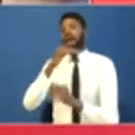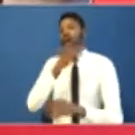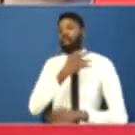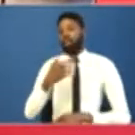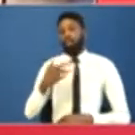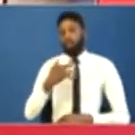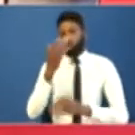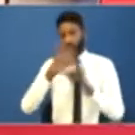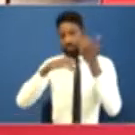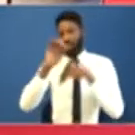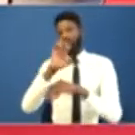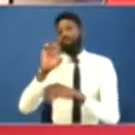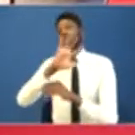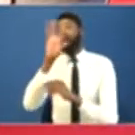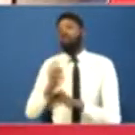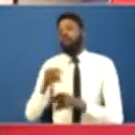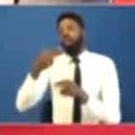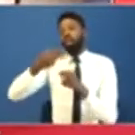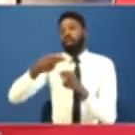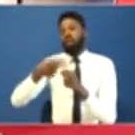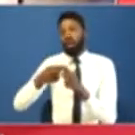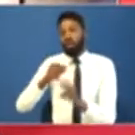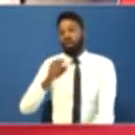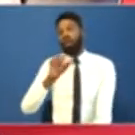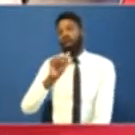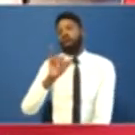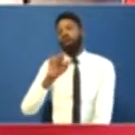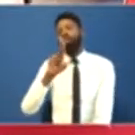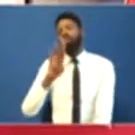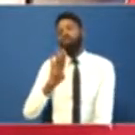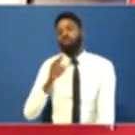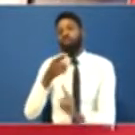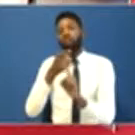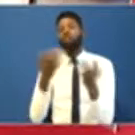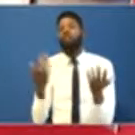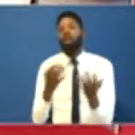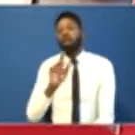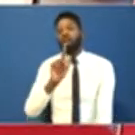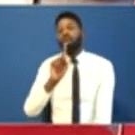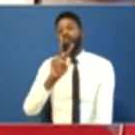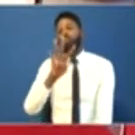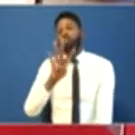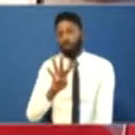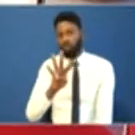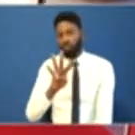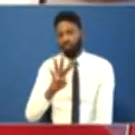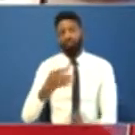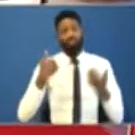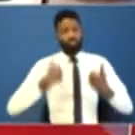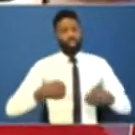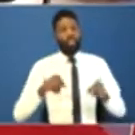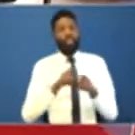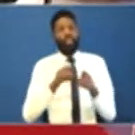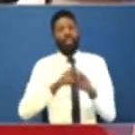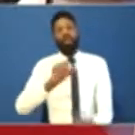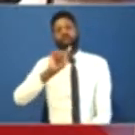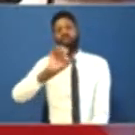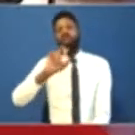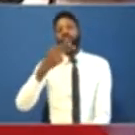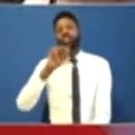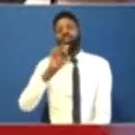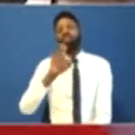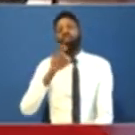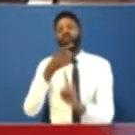nairobi county my name is ayu abdikari update of k24 television and i am safin at shang of